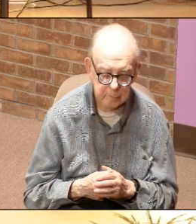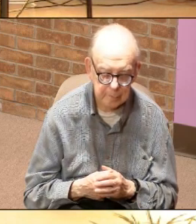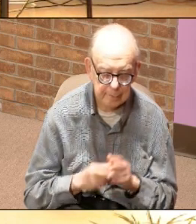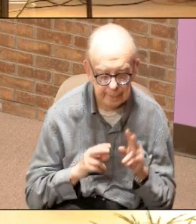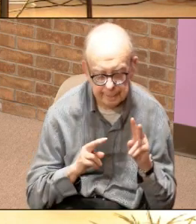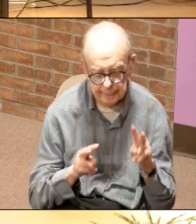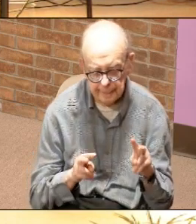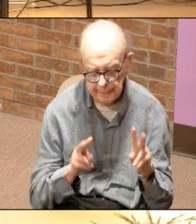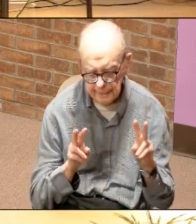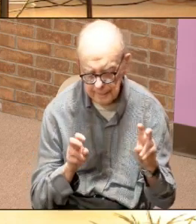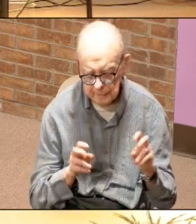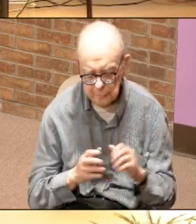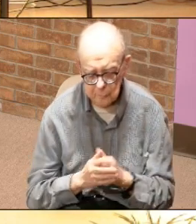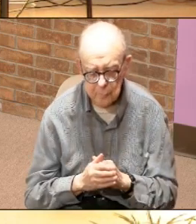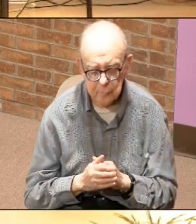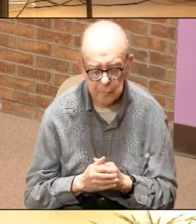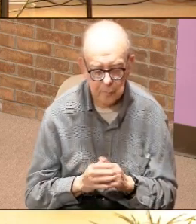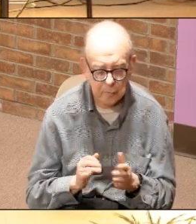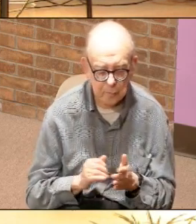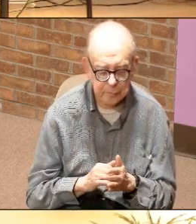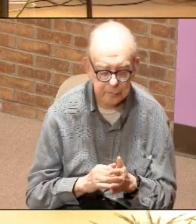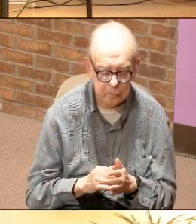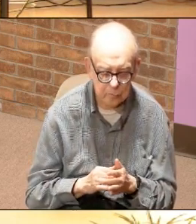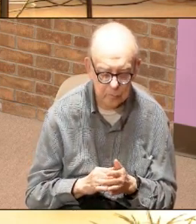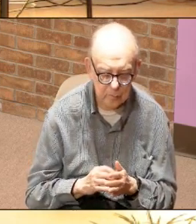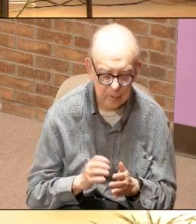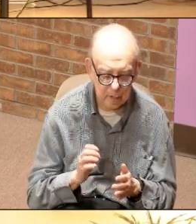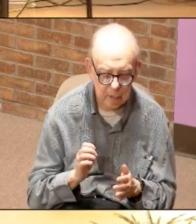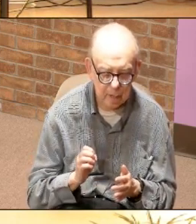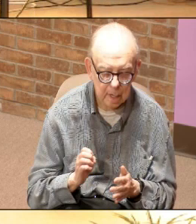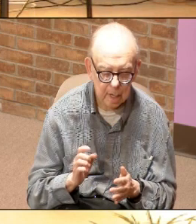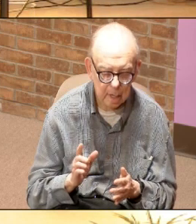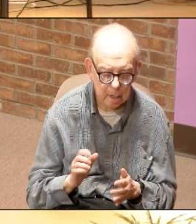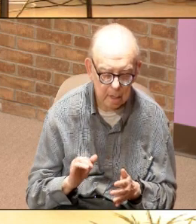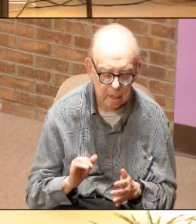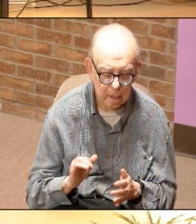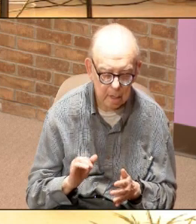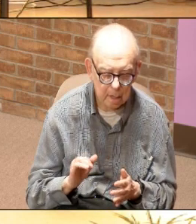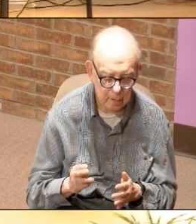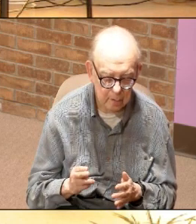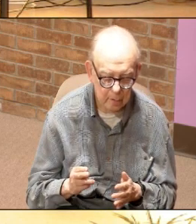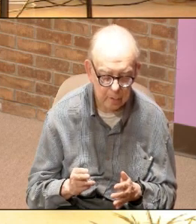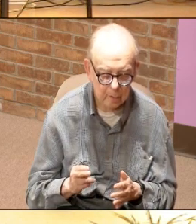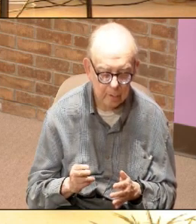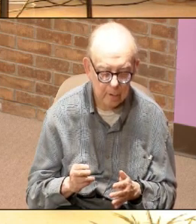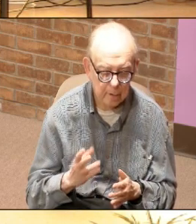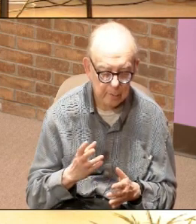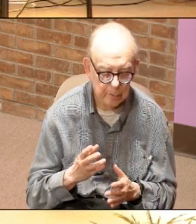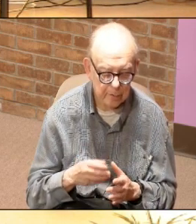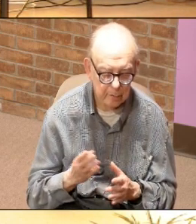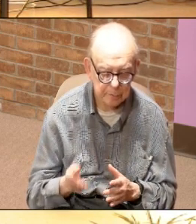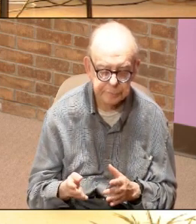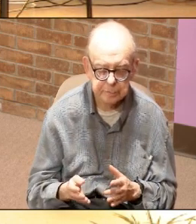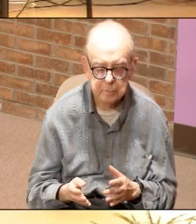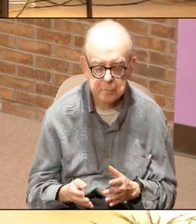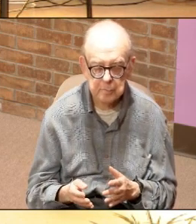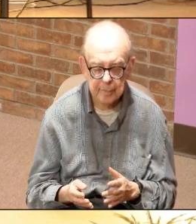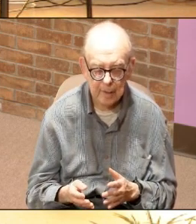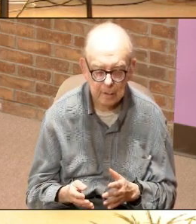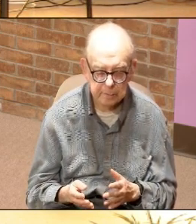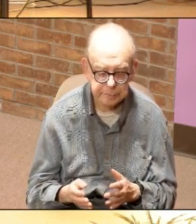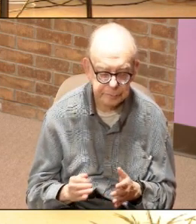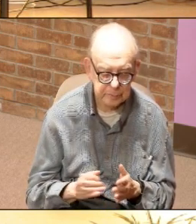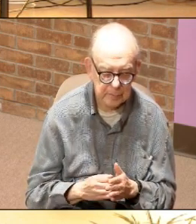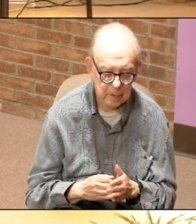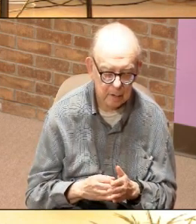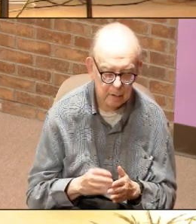Look at this. This is Elijah was out there, and